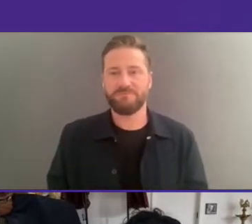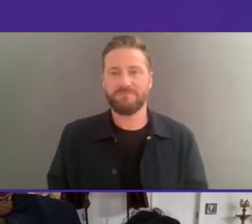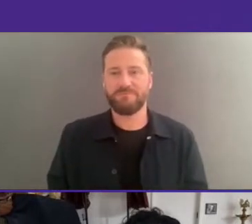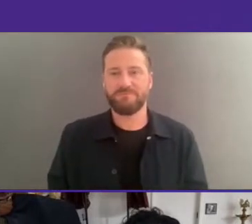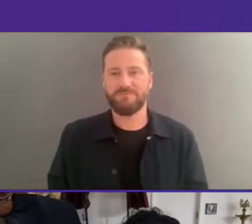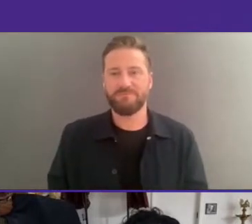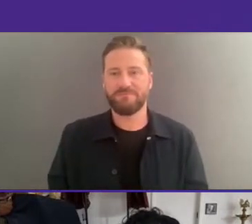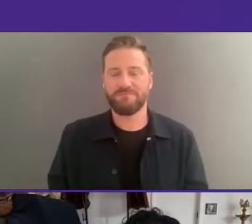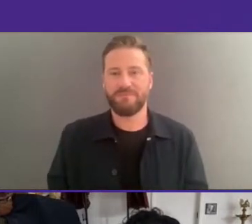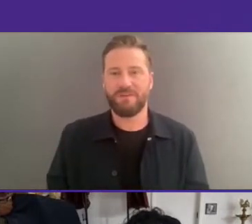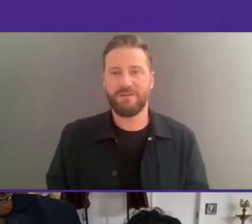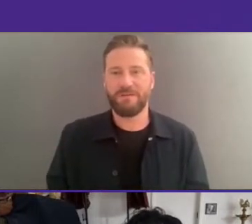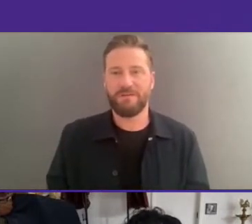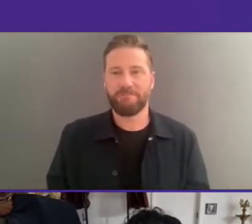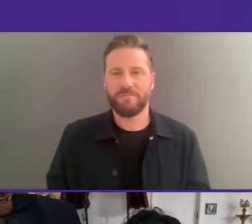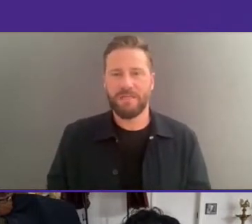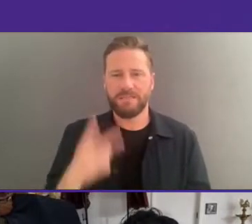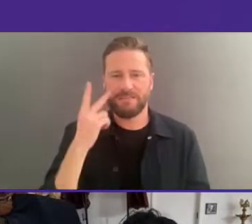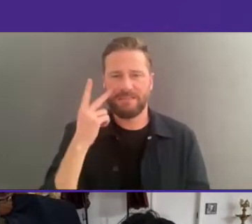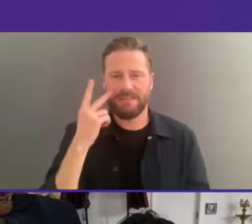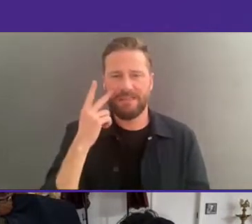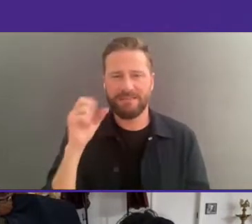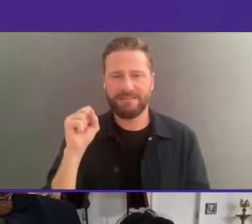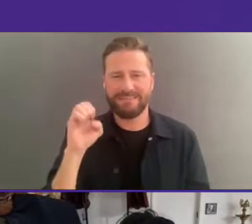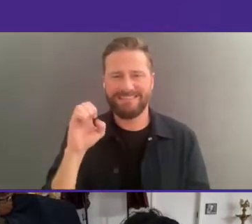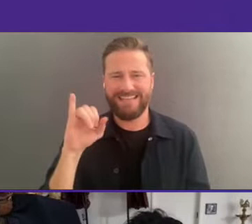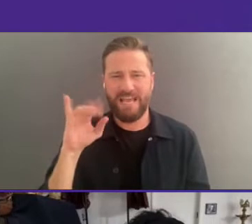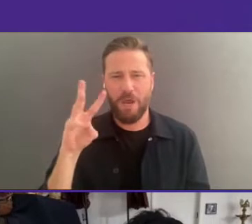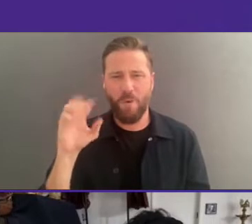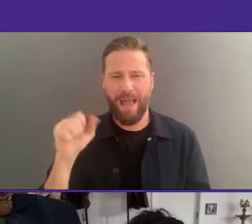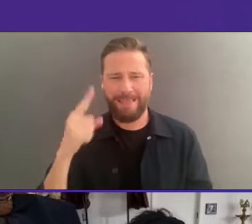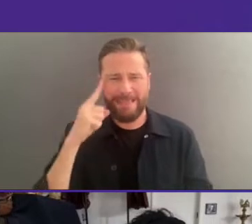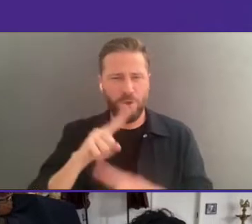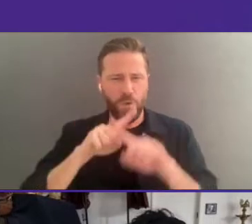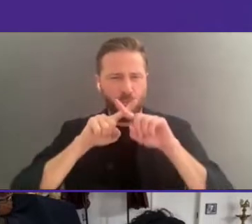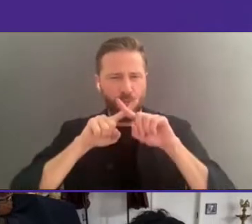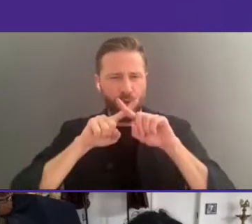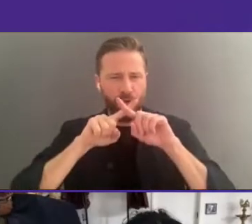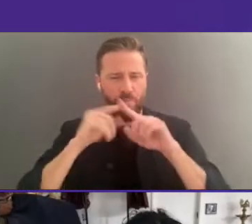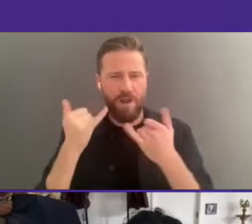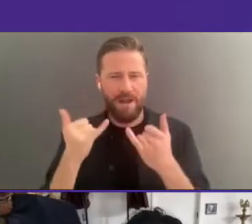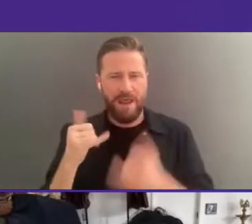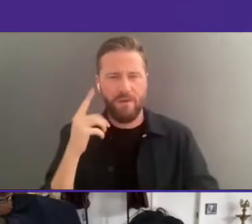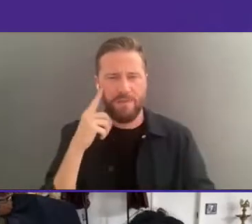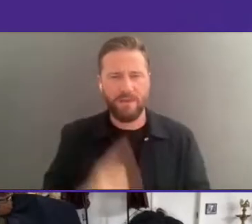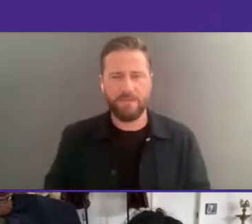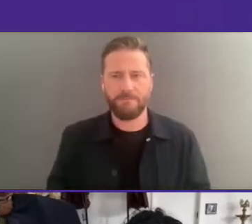And let's see, Sewaa, I think you're currently muted.